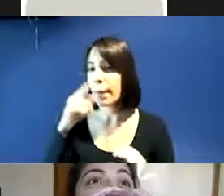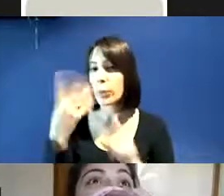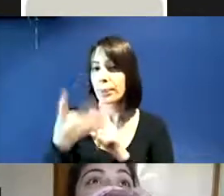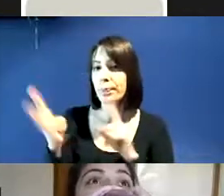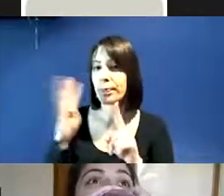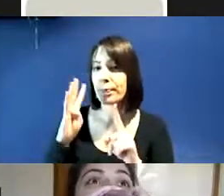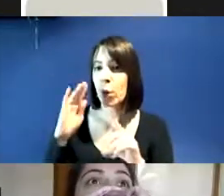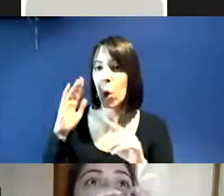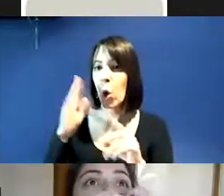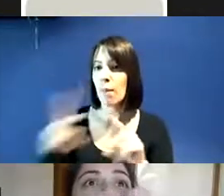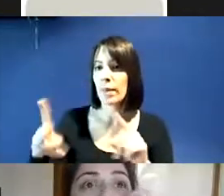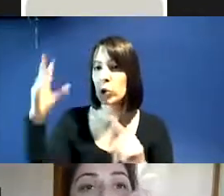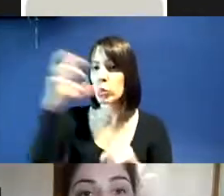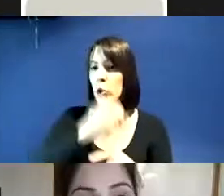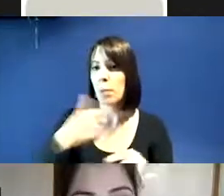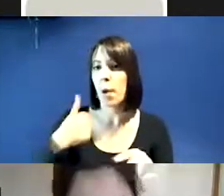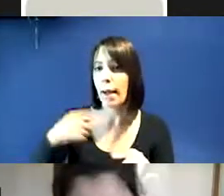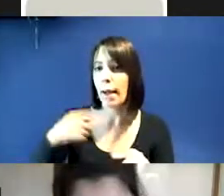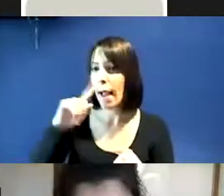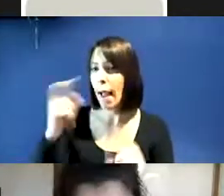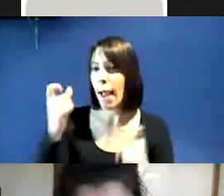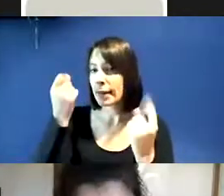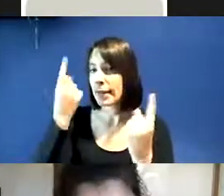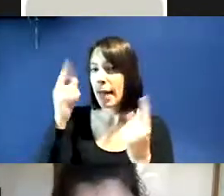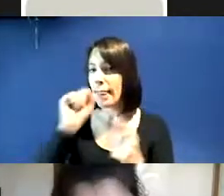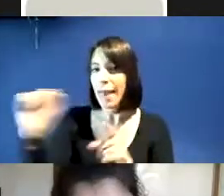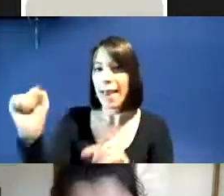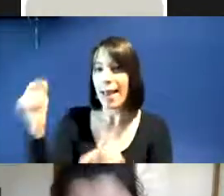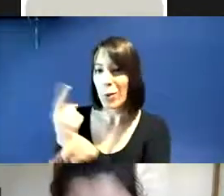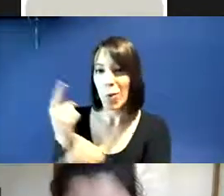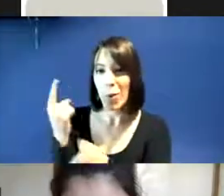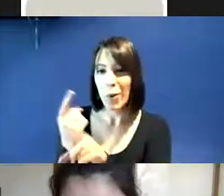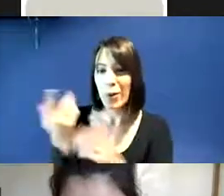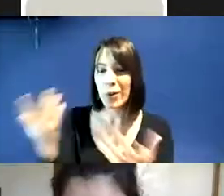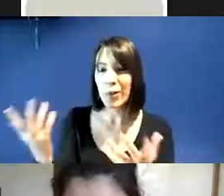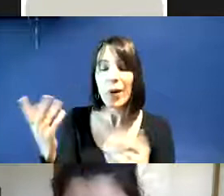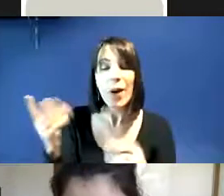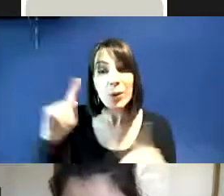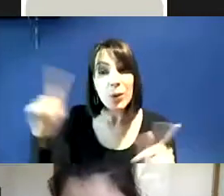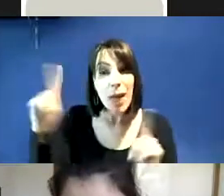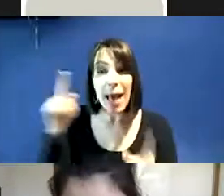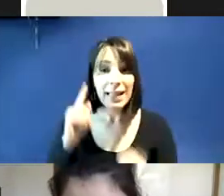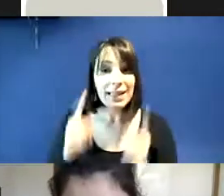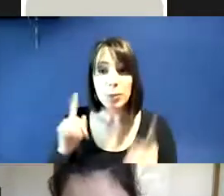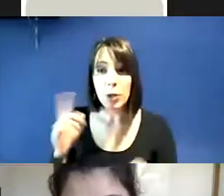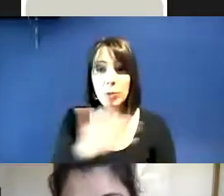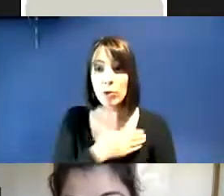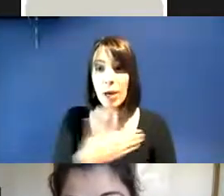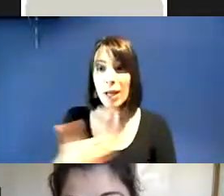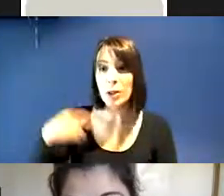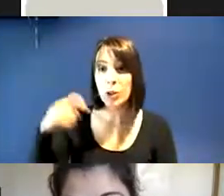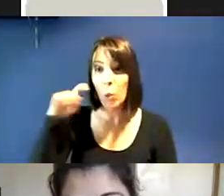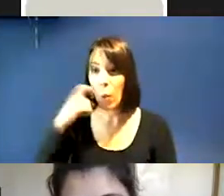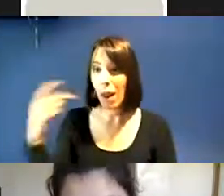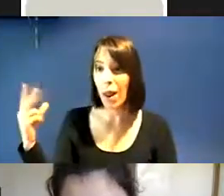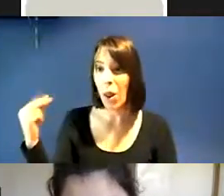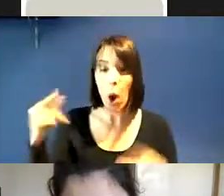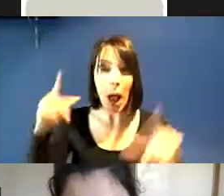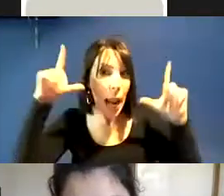challenging to understand what they were saying. Even today, I sometimes have strangers speak to me loudly and